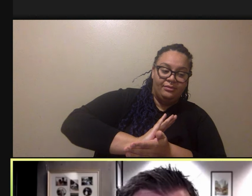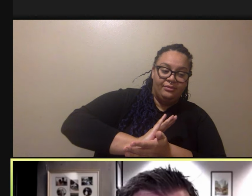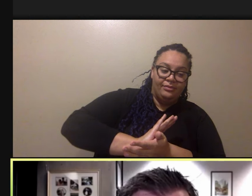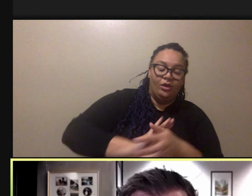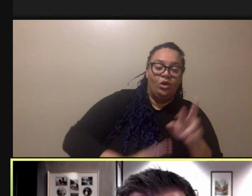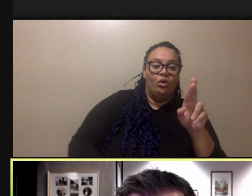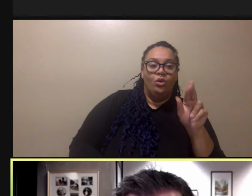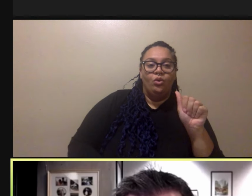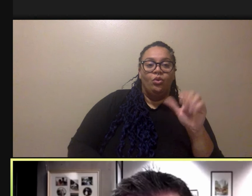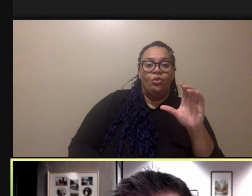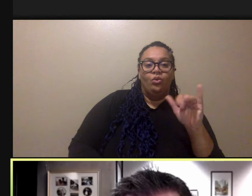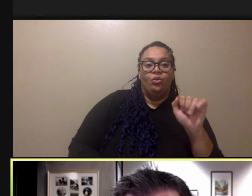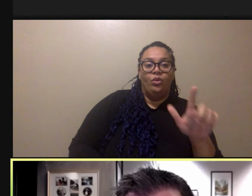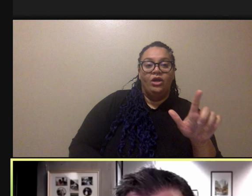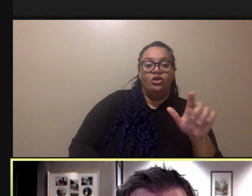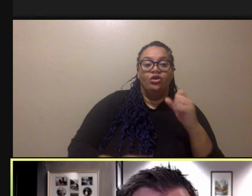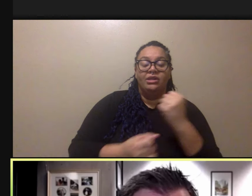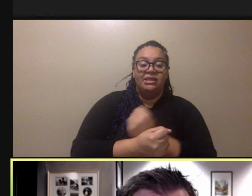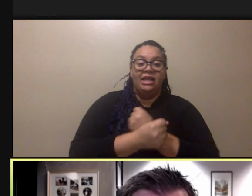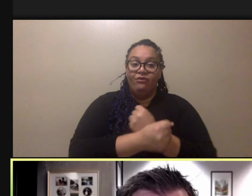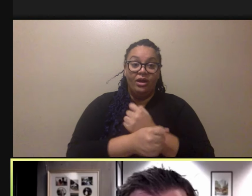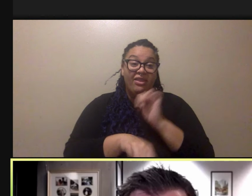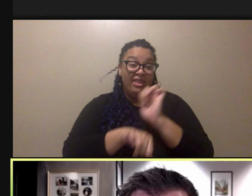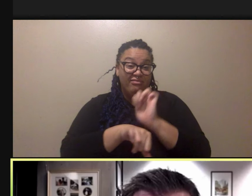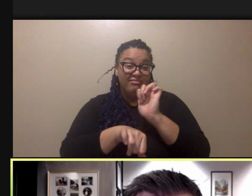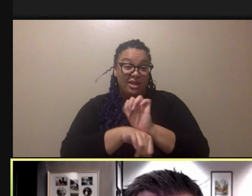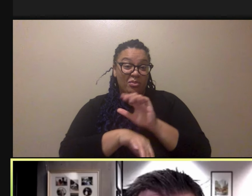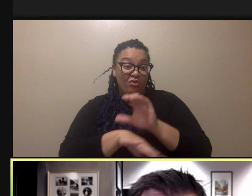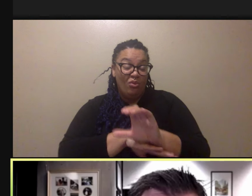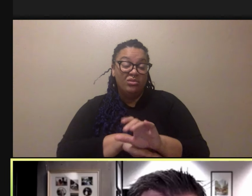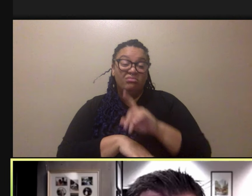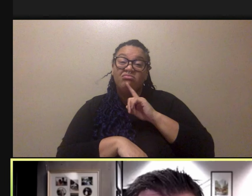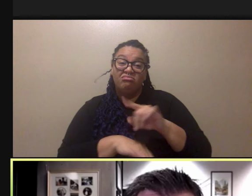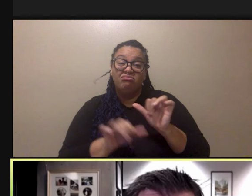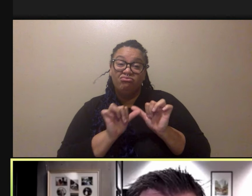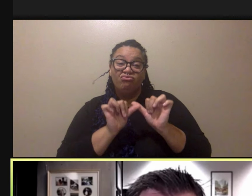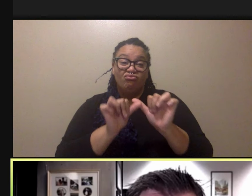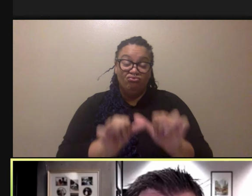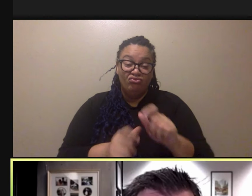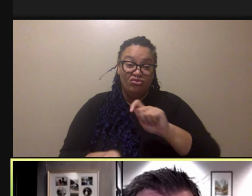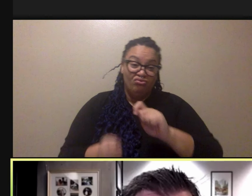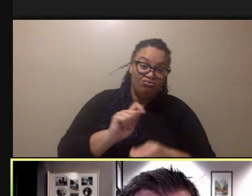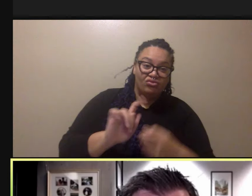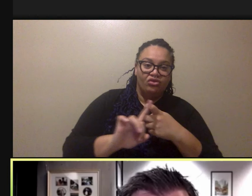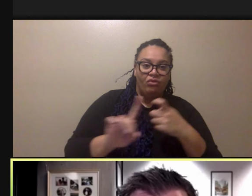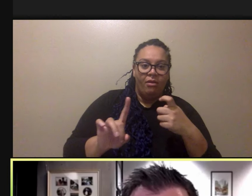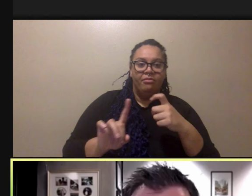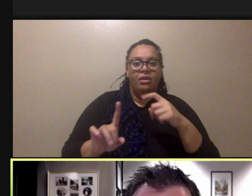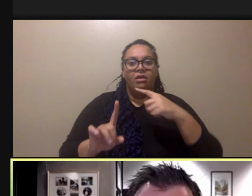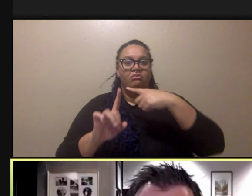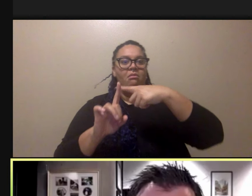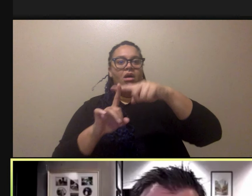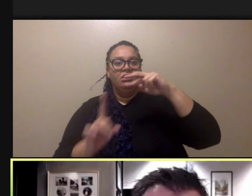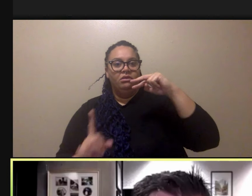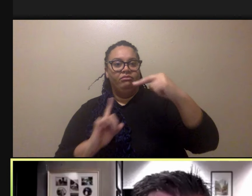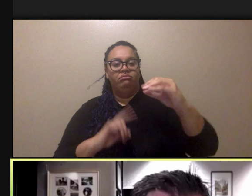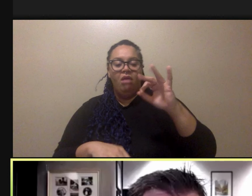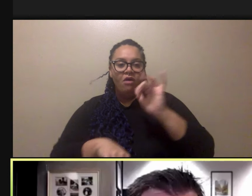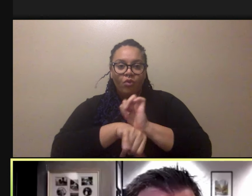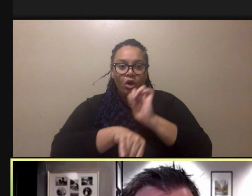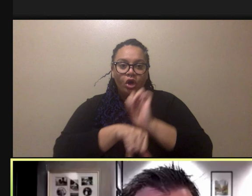racial slavery, the labor force transitioning from servitude to slavery, from that optimistic kind of view of labor to a